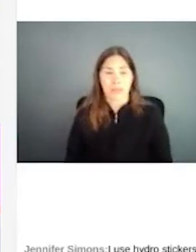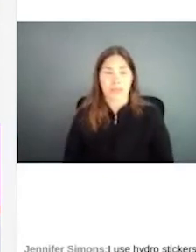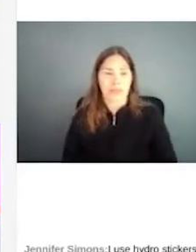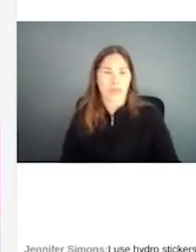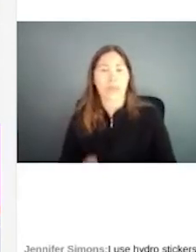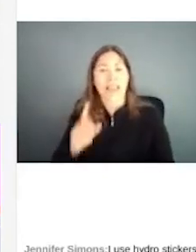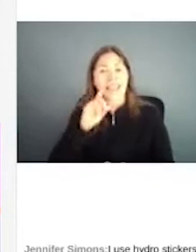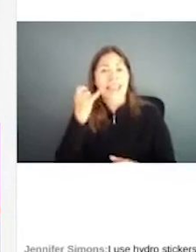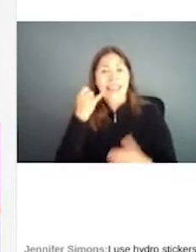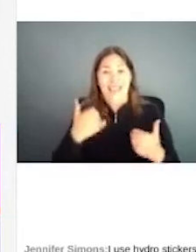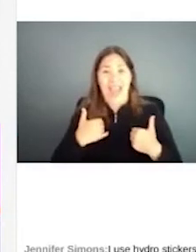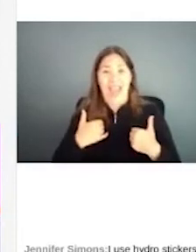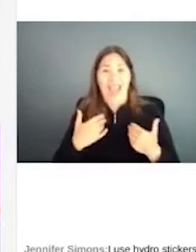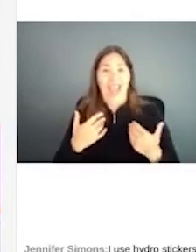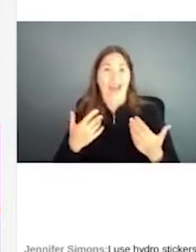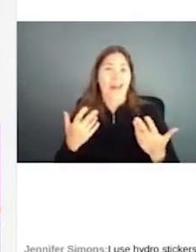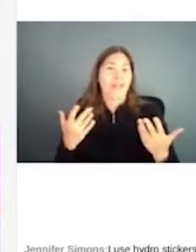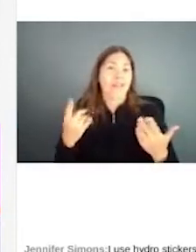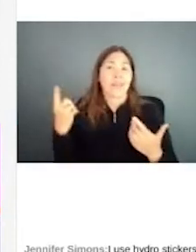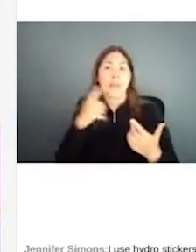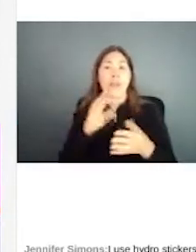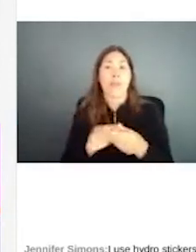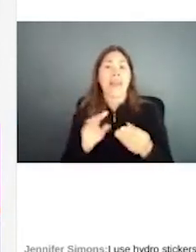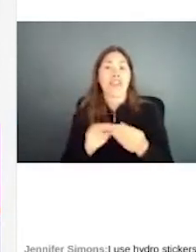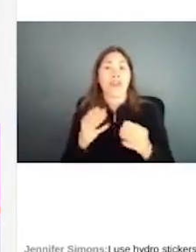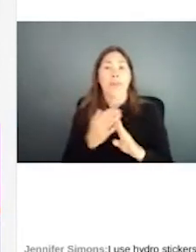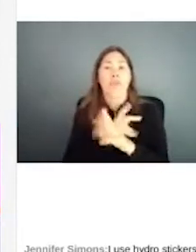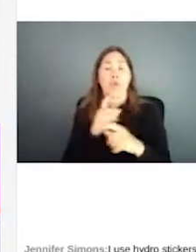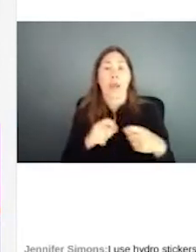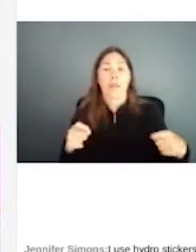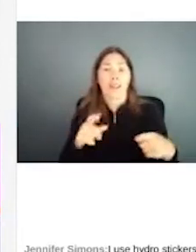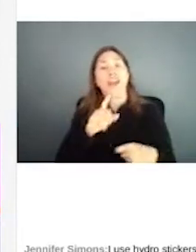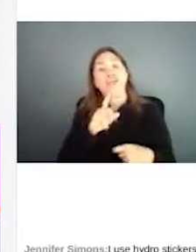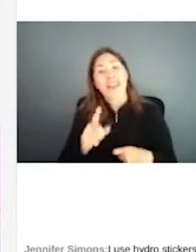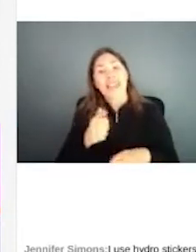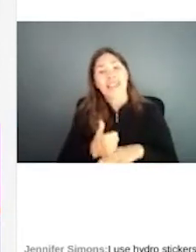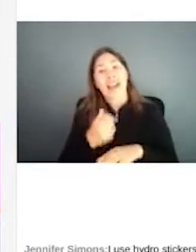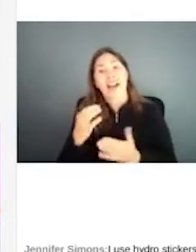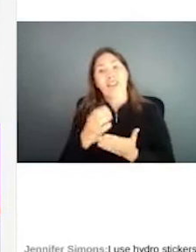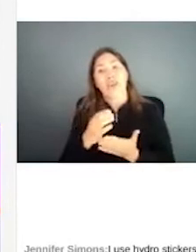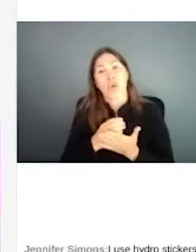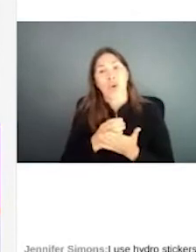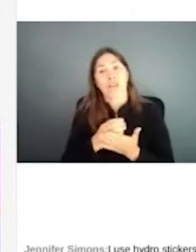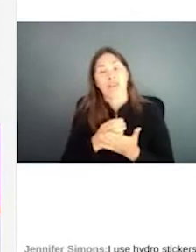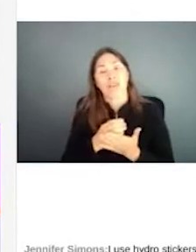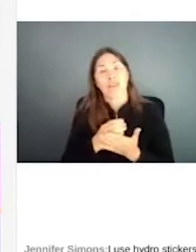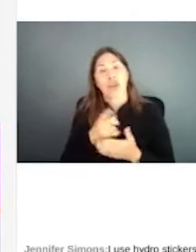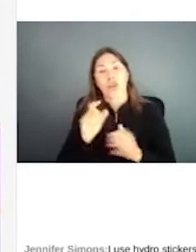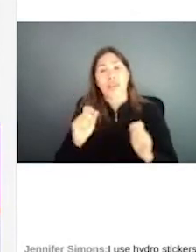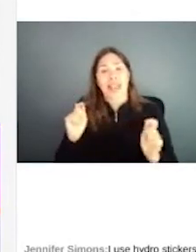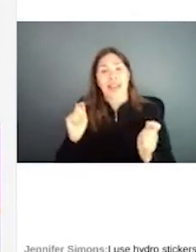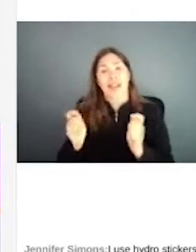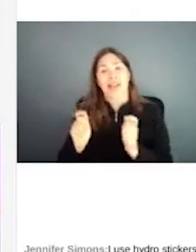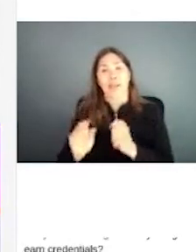I think if I had a parting thing, I would say, you know, this is really a set of courses where you can customize it to